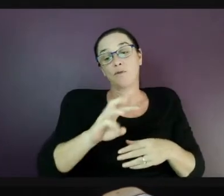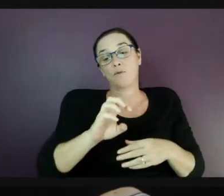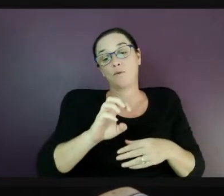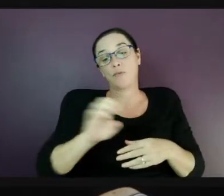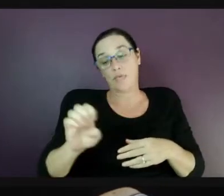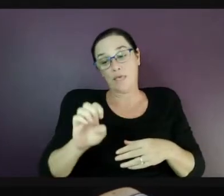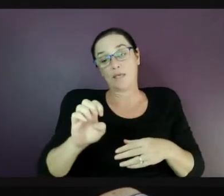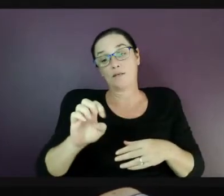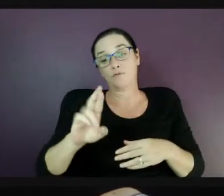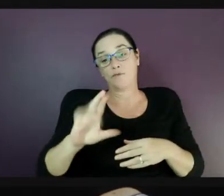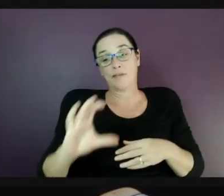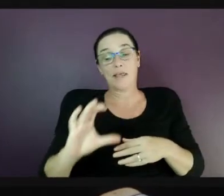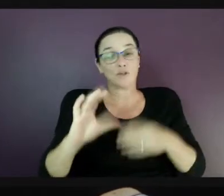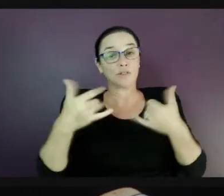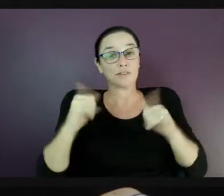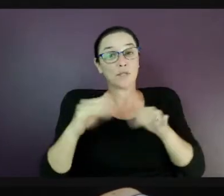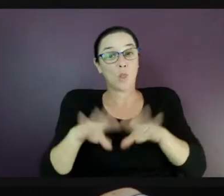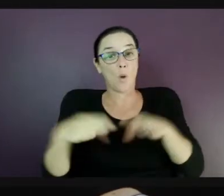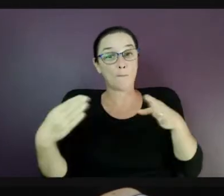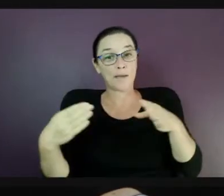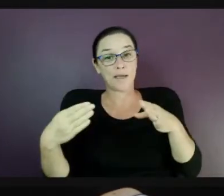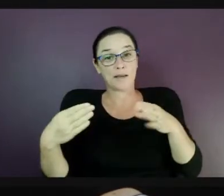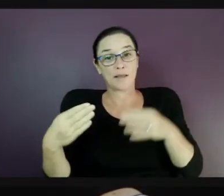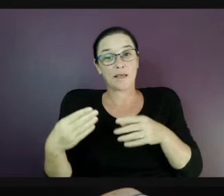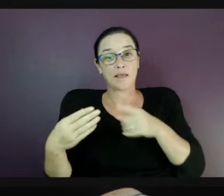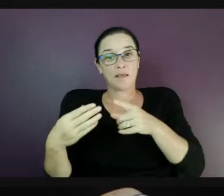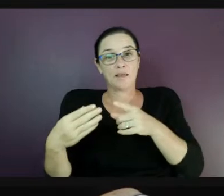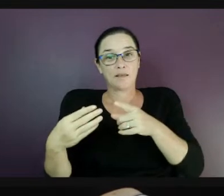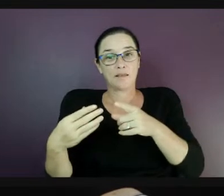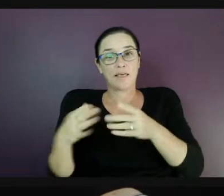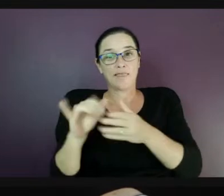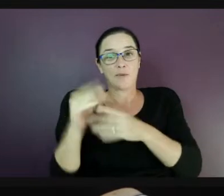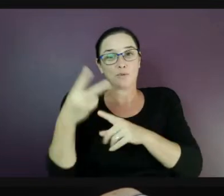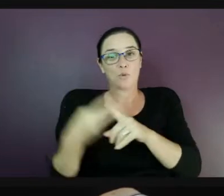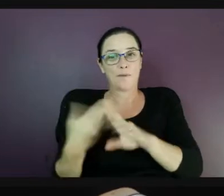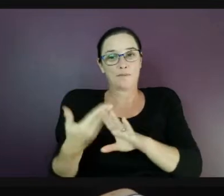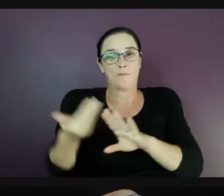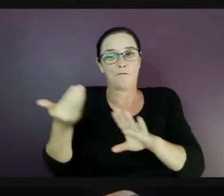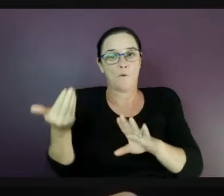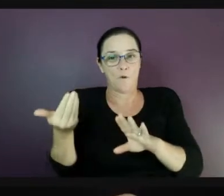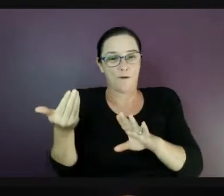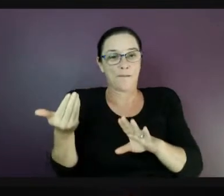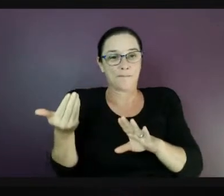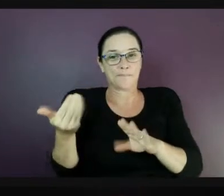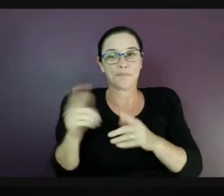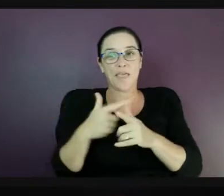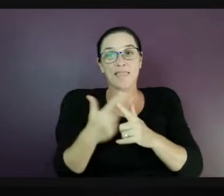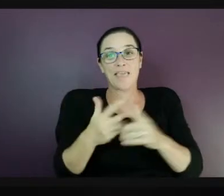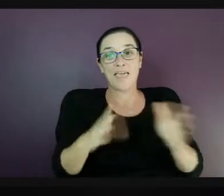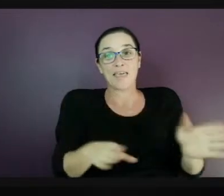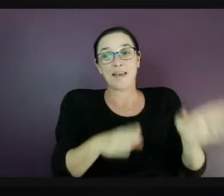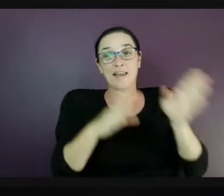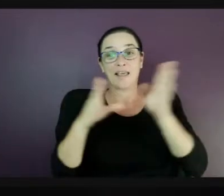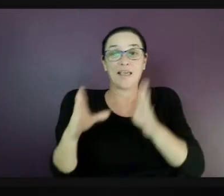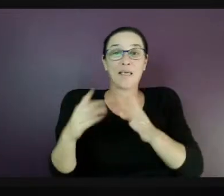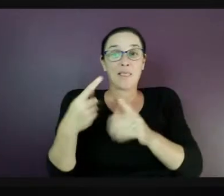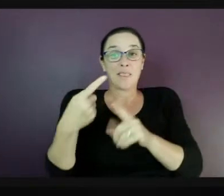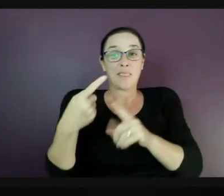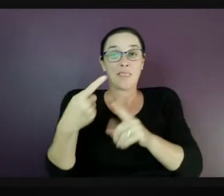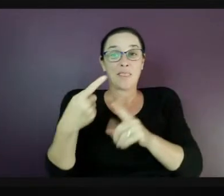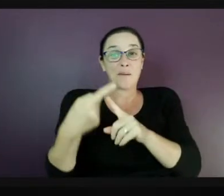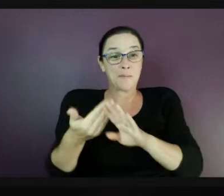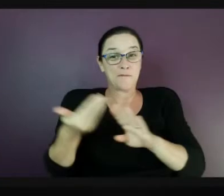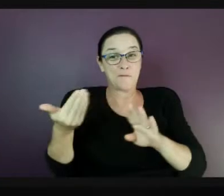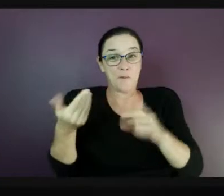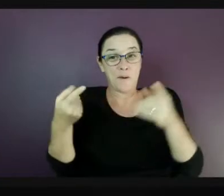summit, and happening a little bit in that southwest rift connector. This is 2 months beforehand. And now that month prior to it happening